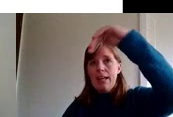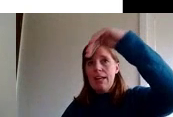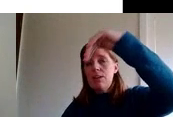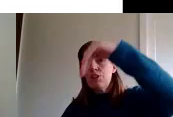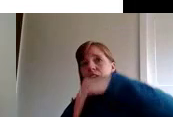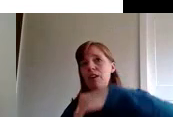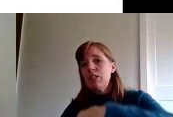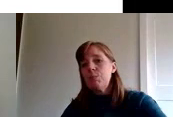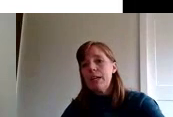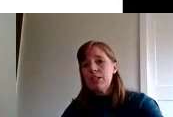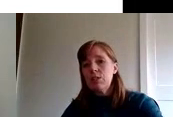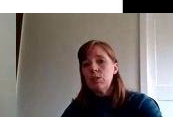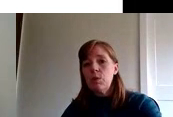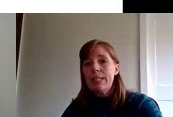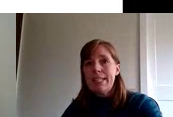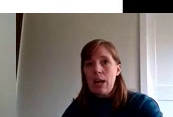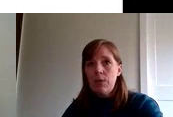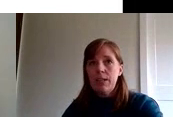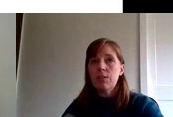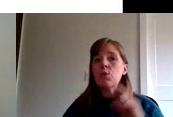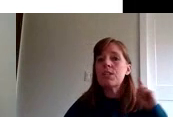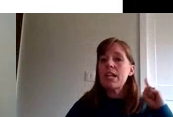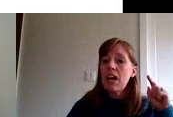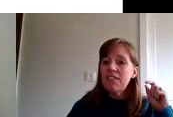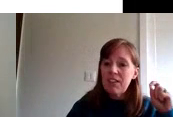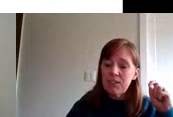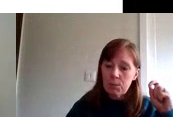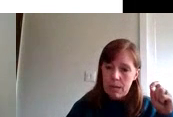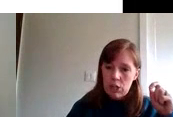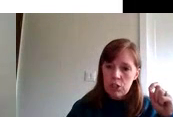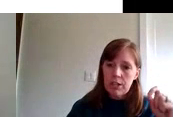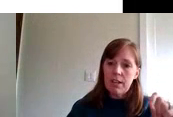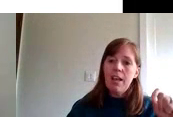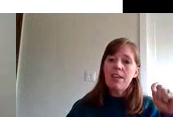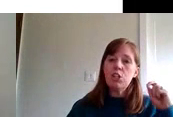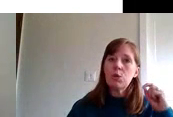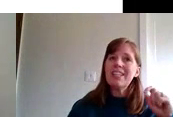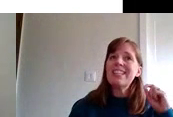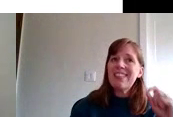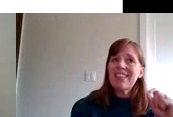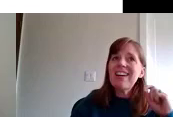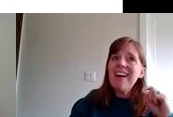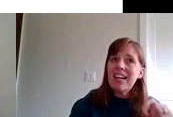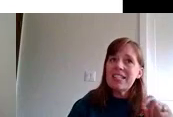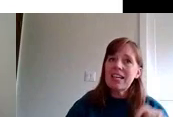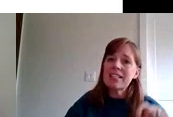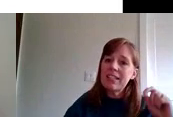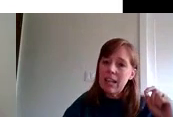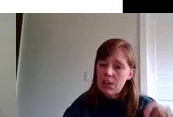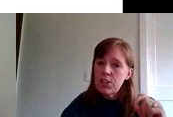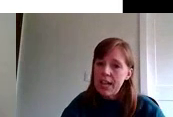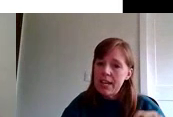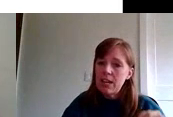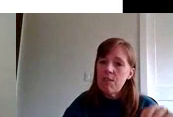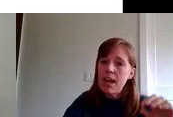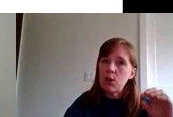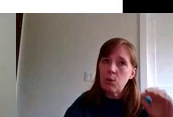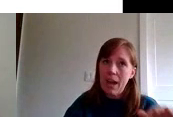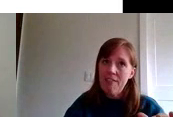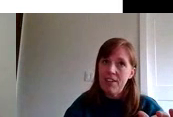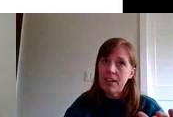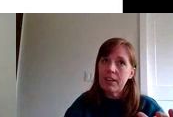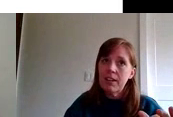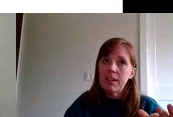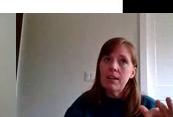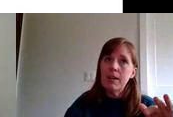stopped, and energy out is a bicycle going down the hill. So there's enough information that you can get the context and the understanding of